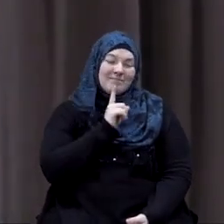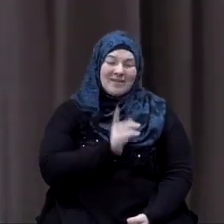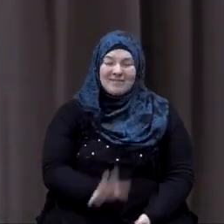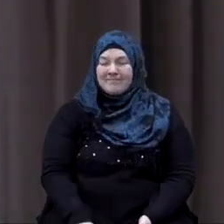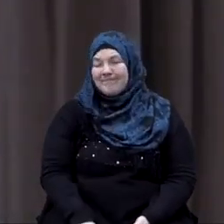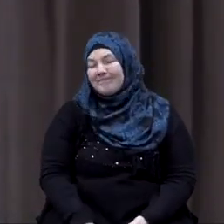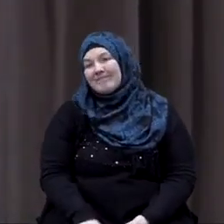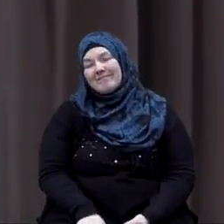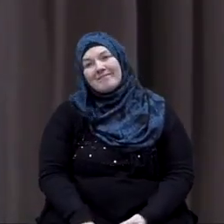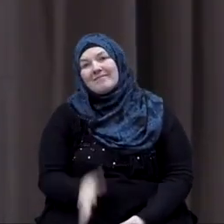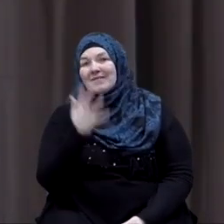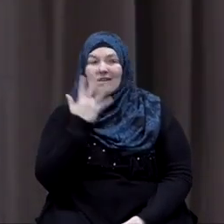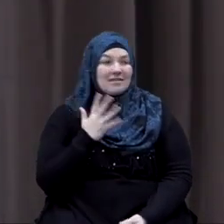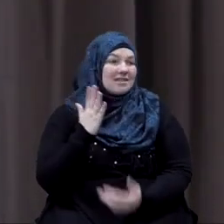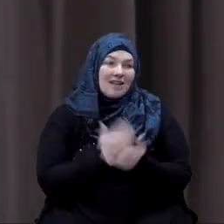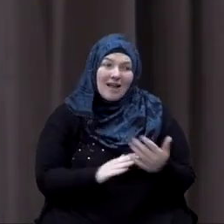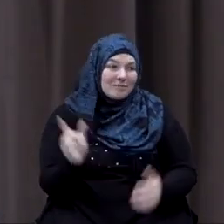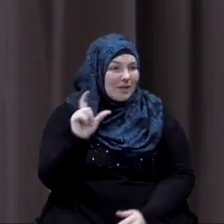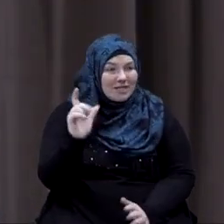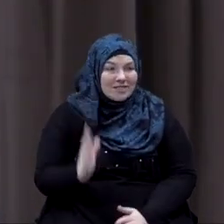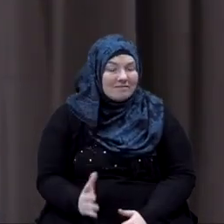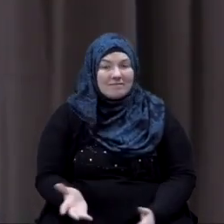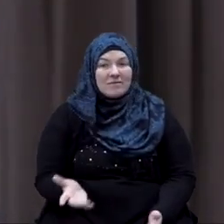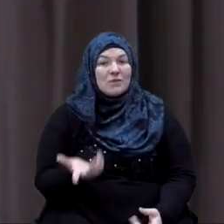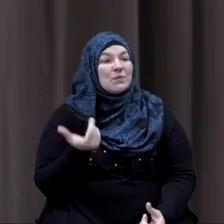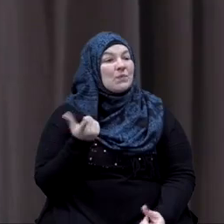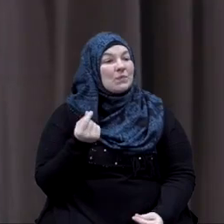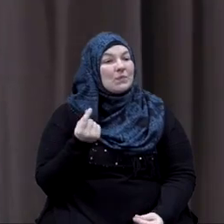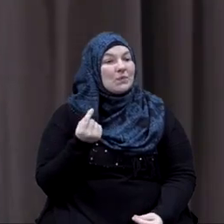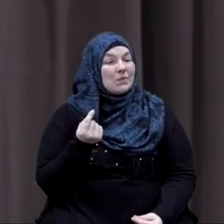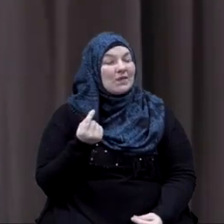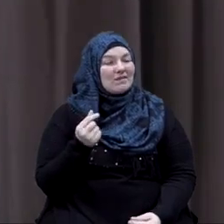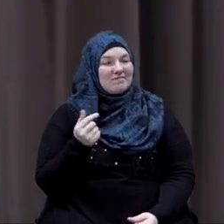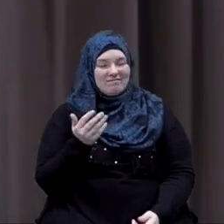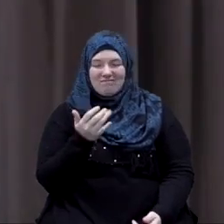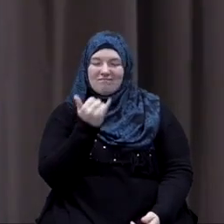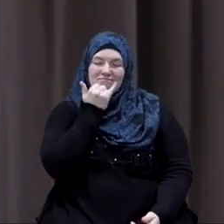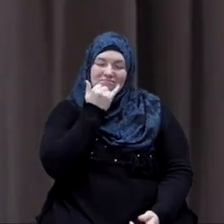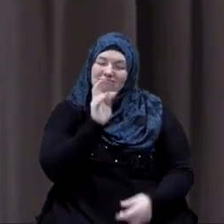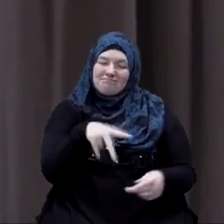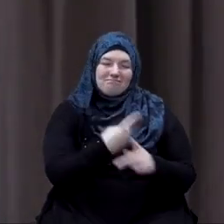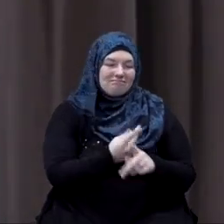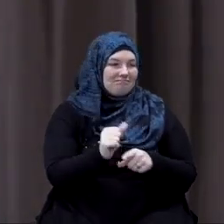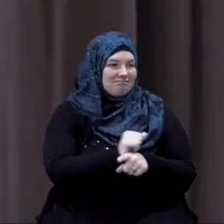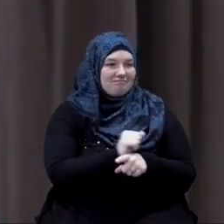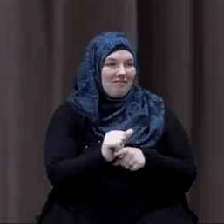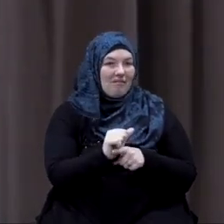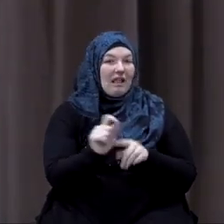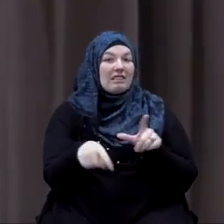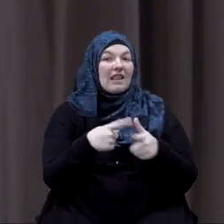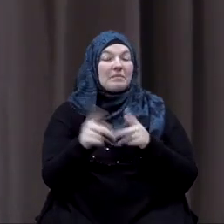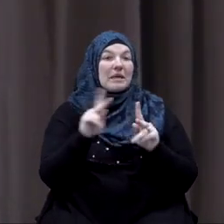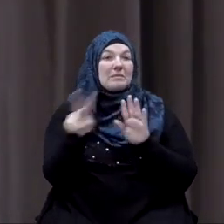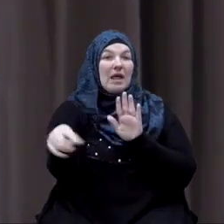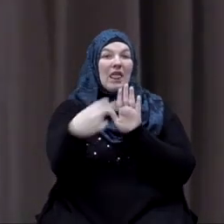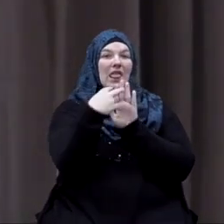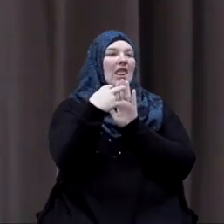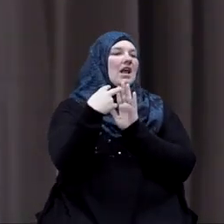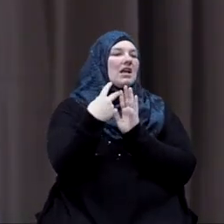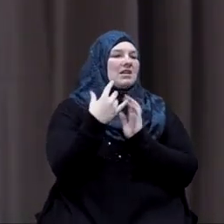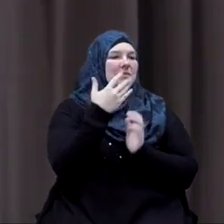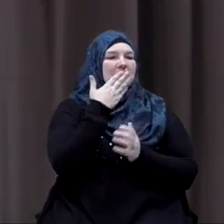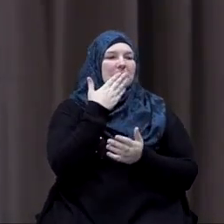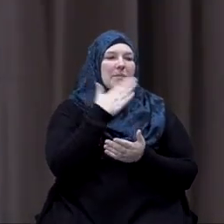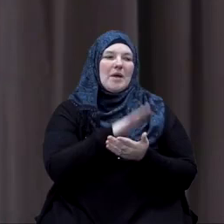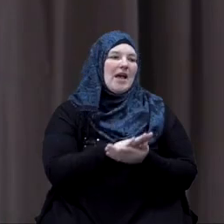unfortunately, some Muslims are engaged in practices that give Islam not just